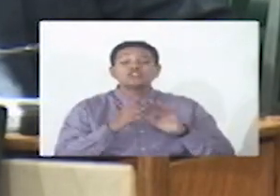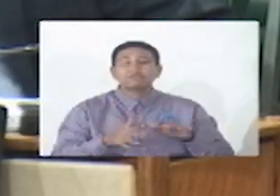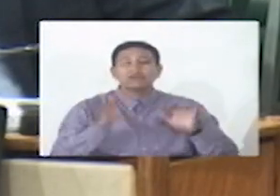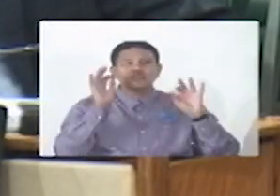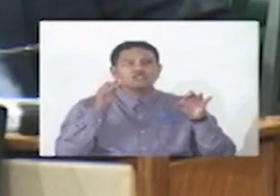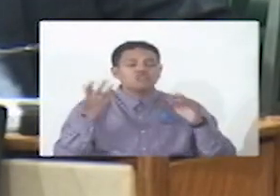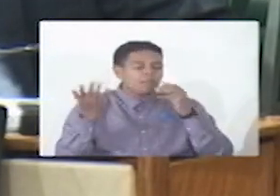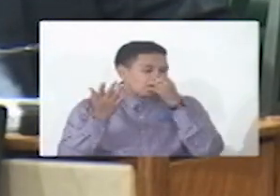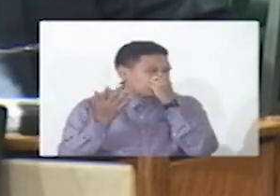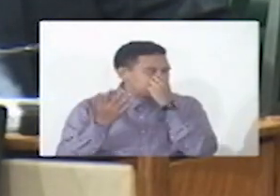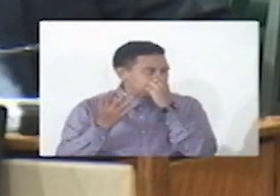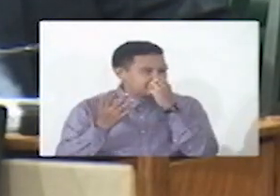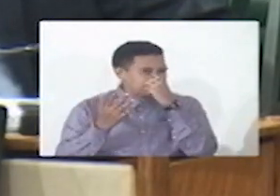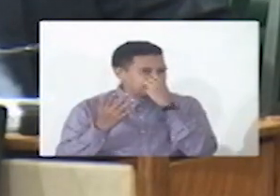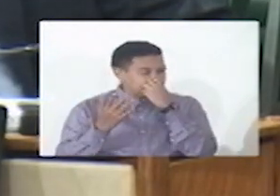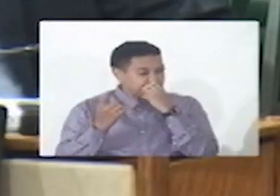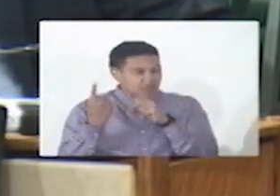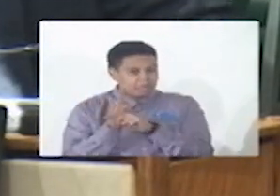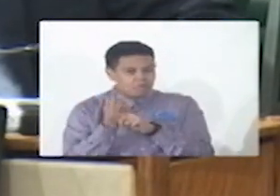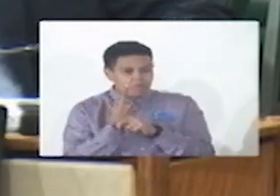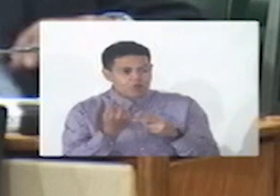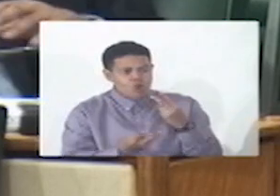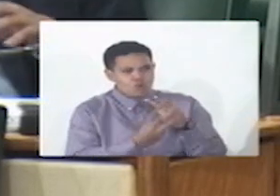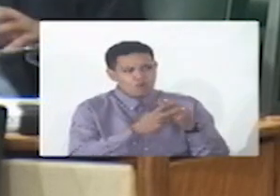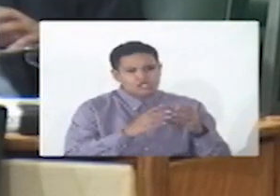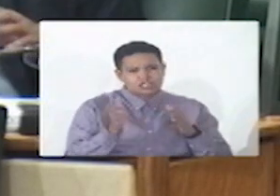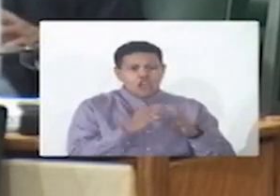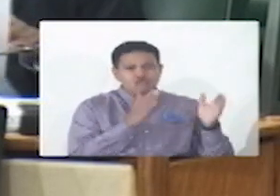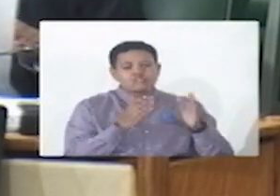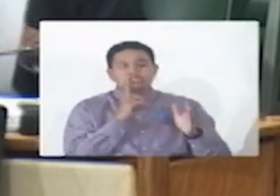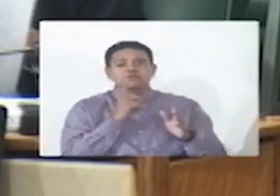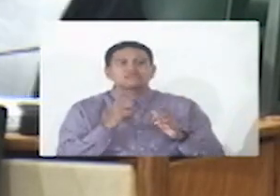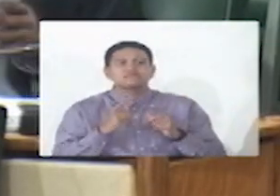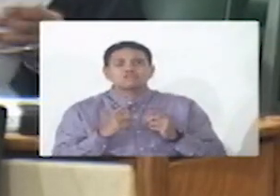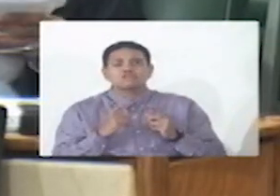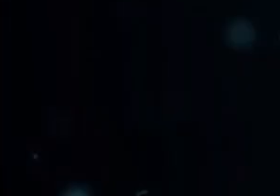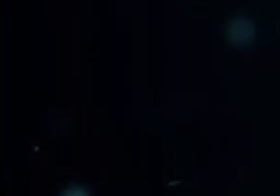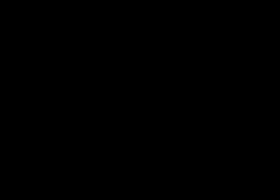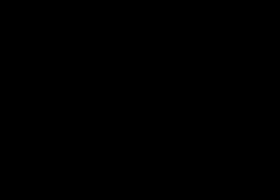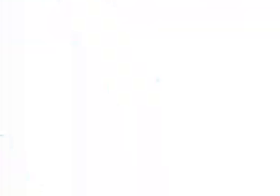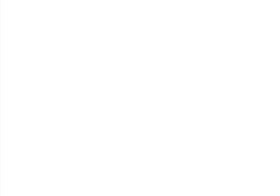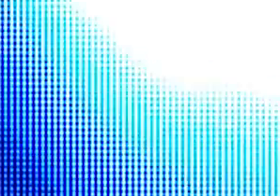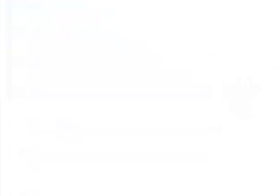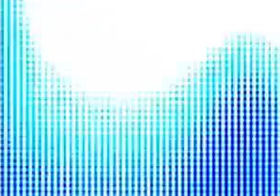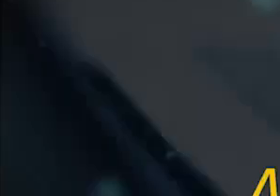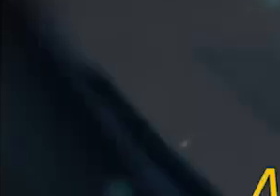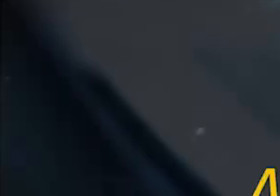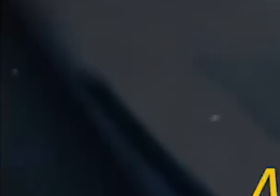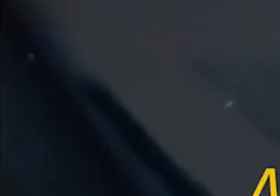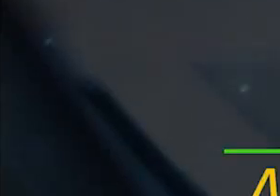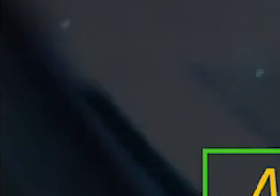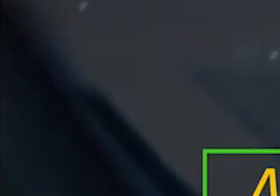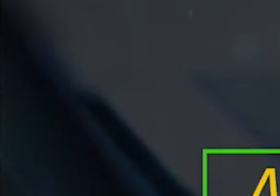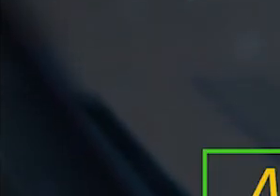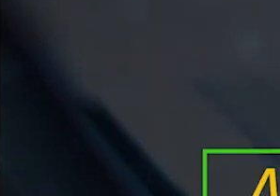the appropriate quarantine arrangements as opposed to whether they can travel.